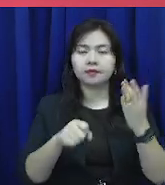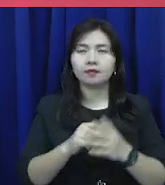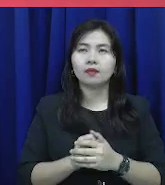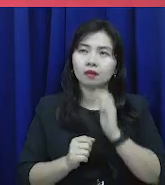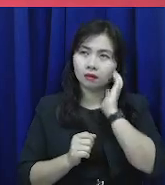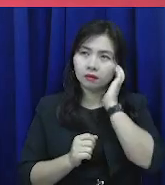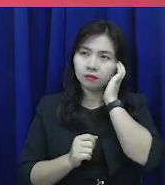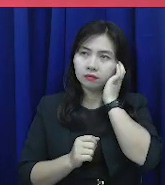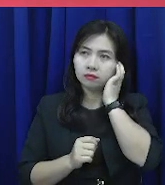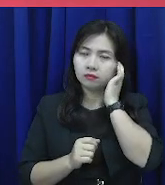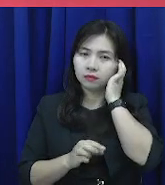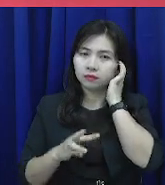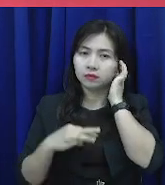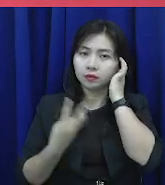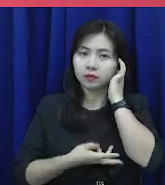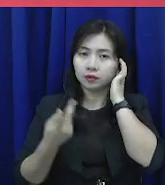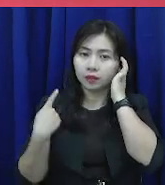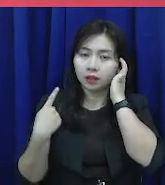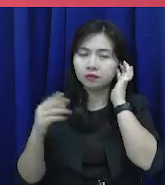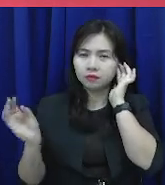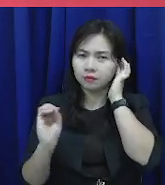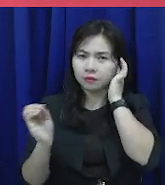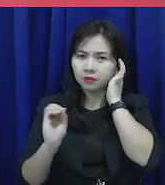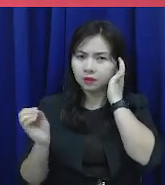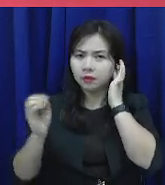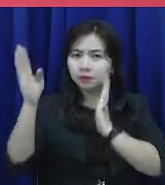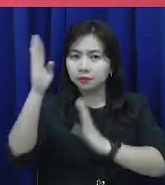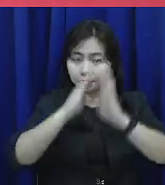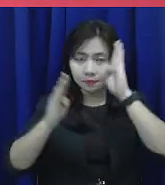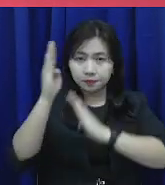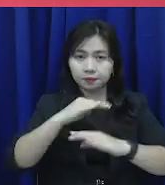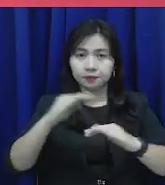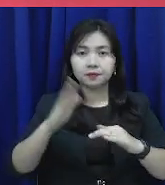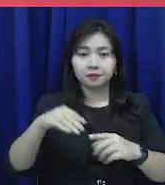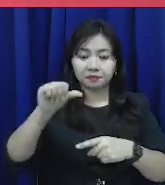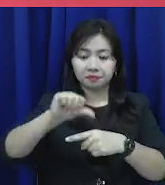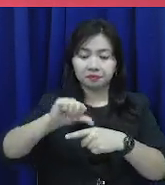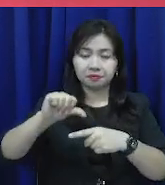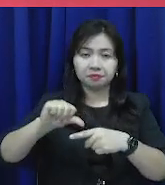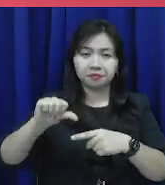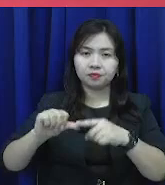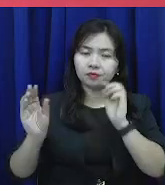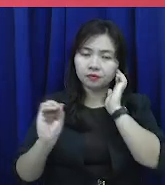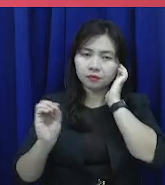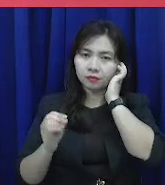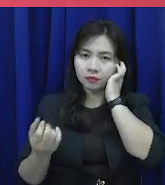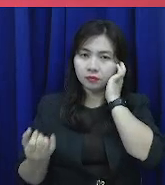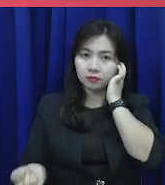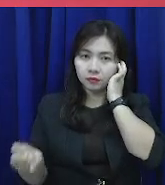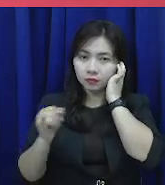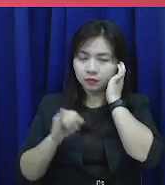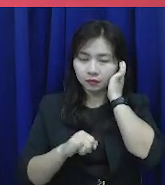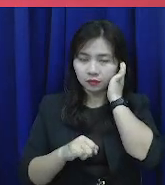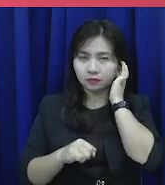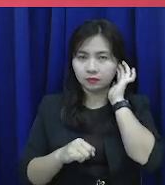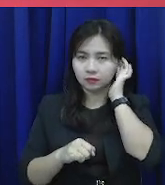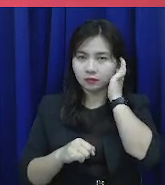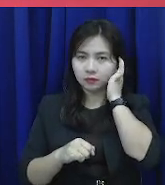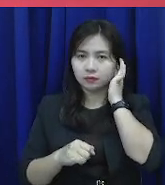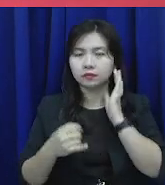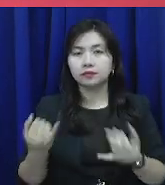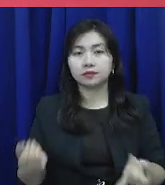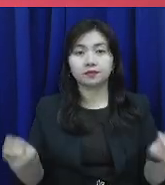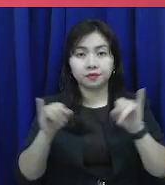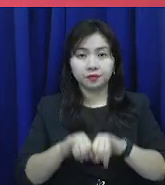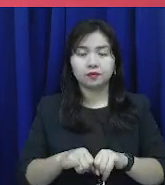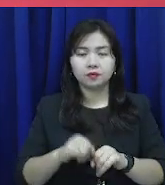atin because we have no issue on the seed you see Wala po tayong pwedeng hanaping issue on the seed because the seed itself